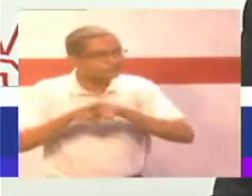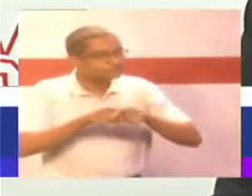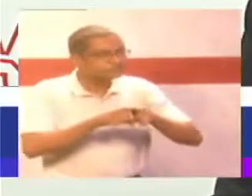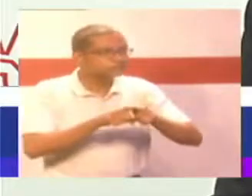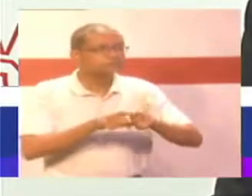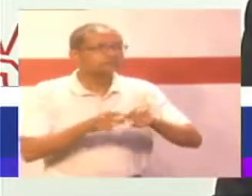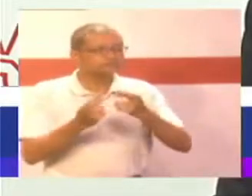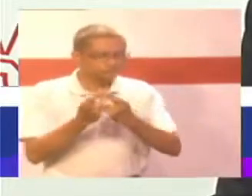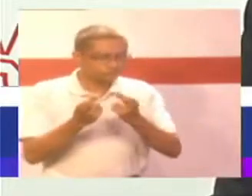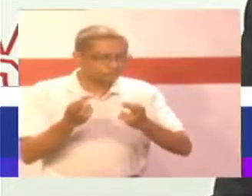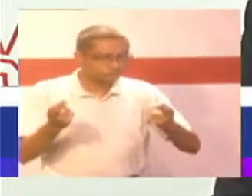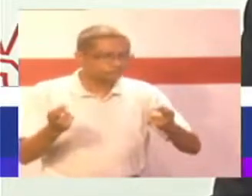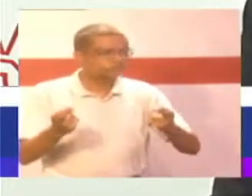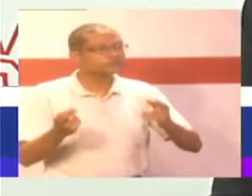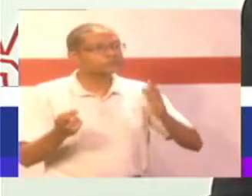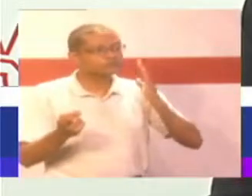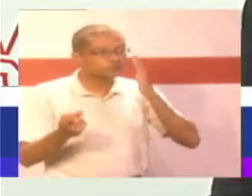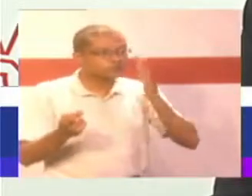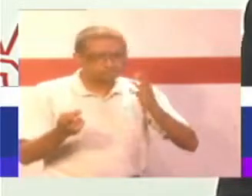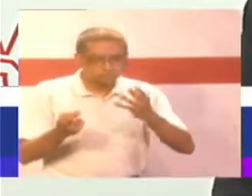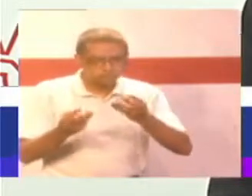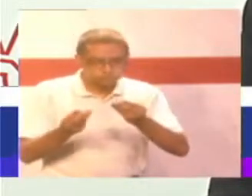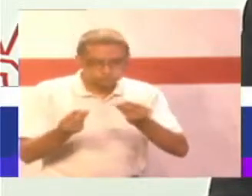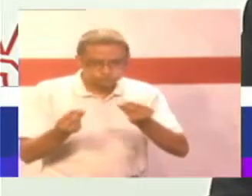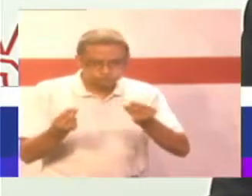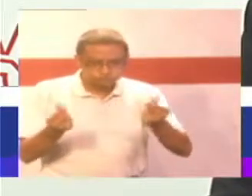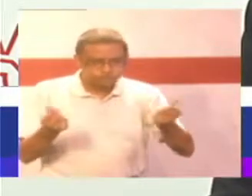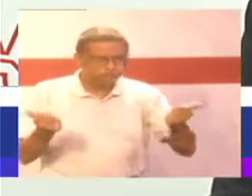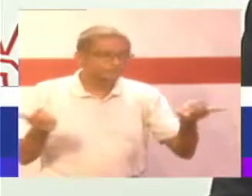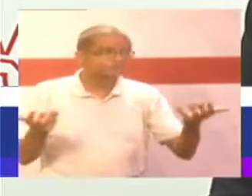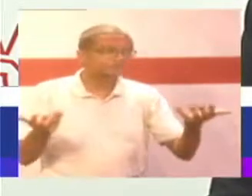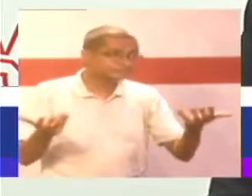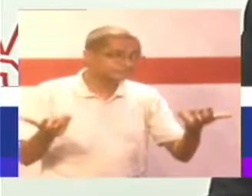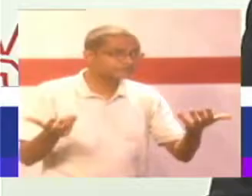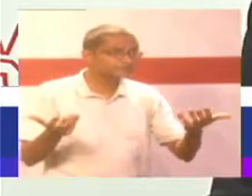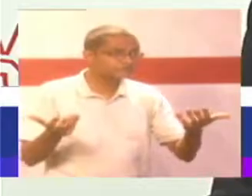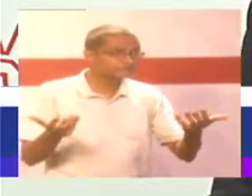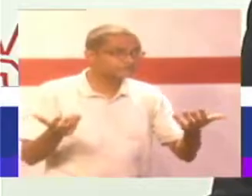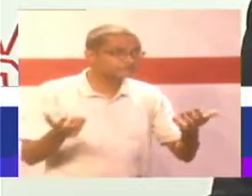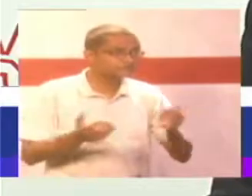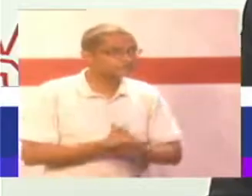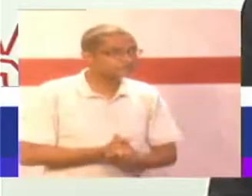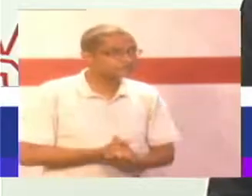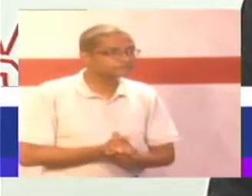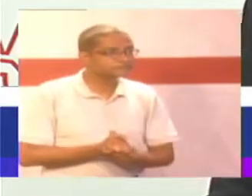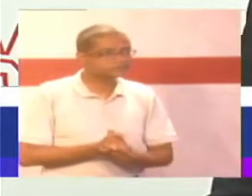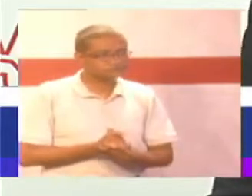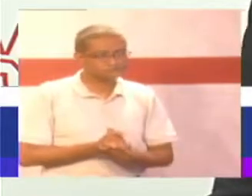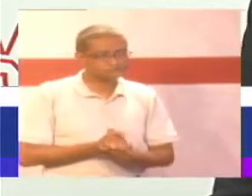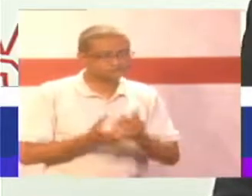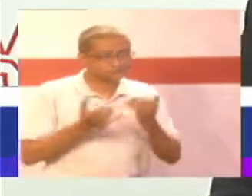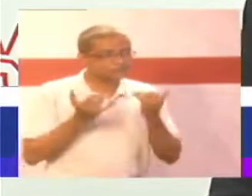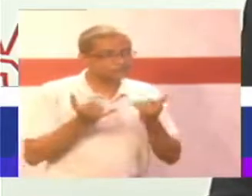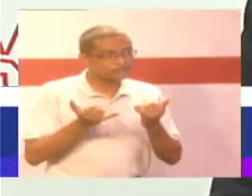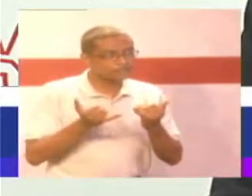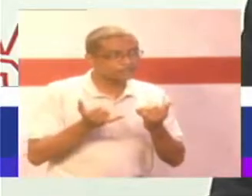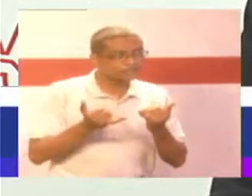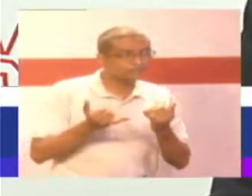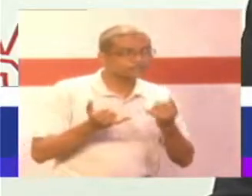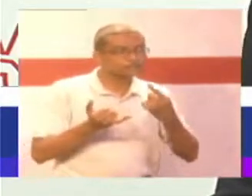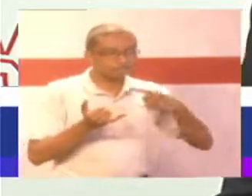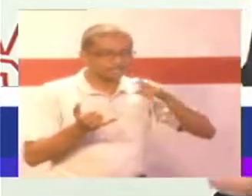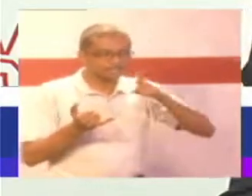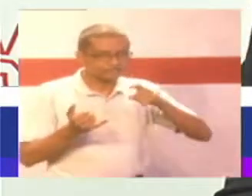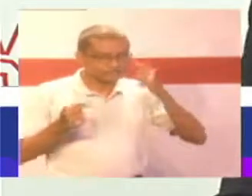will eventually be expended. And at this point in time, our rate limiting or critical factor would involve human